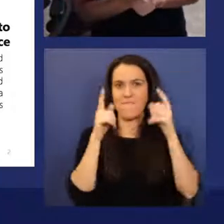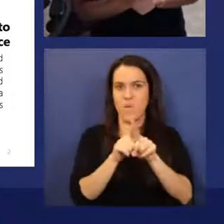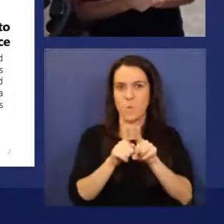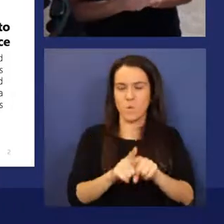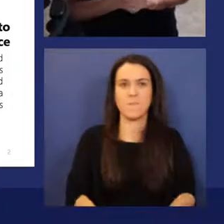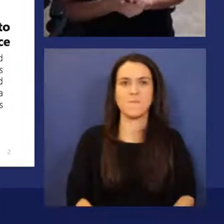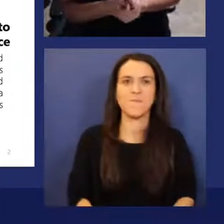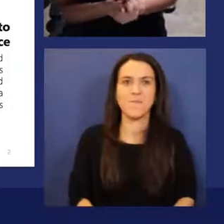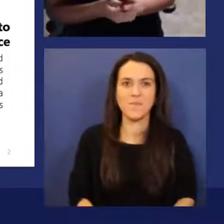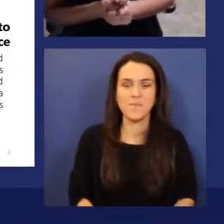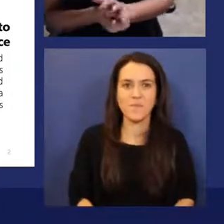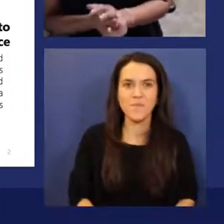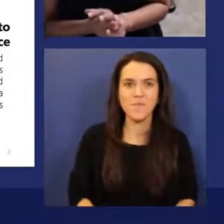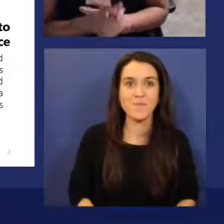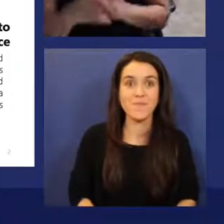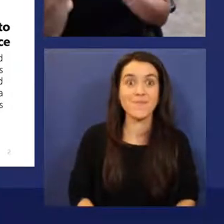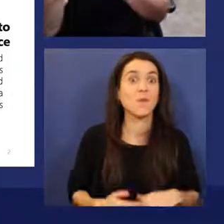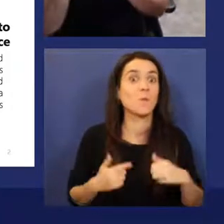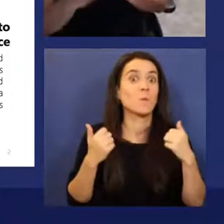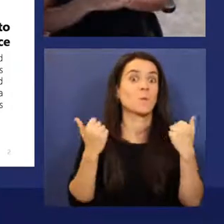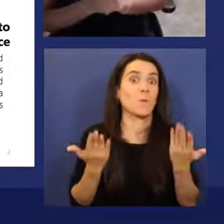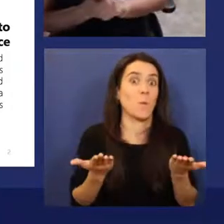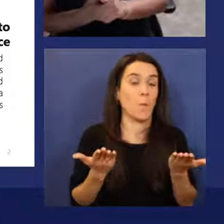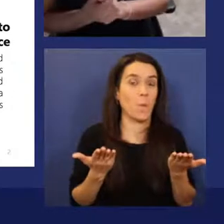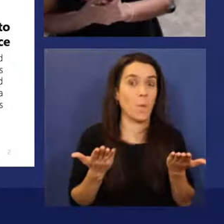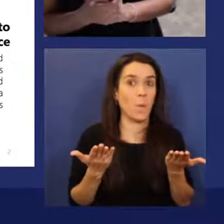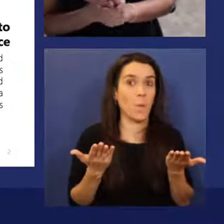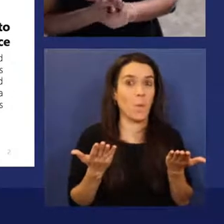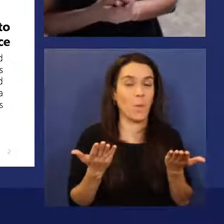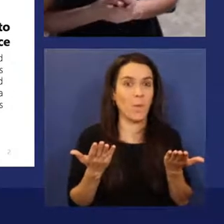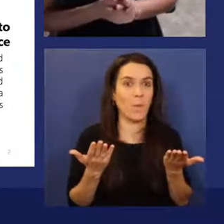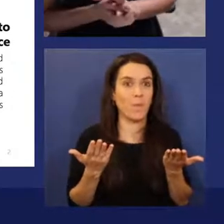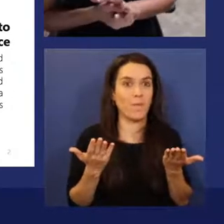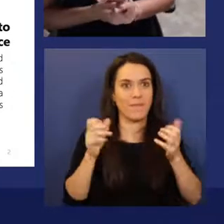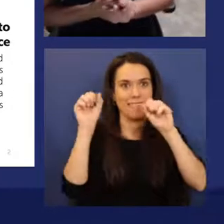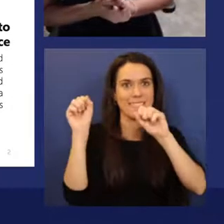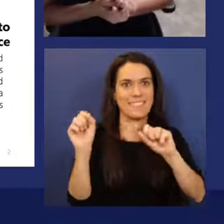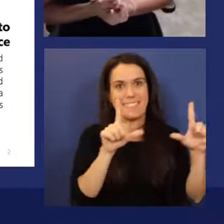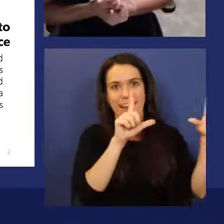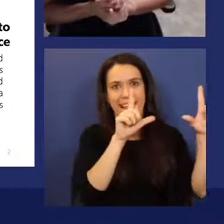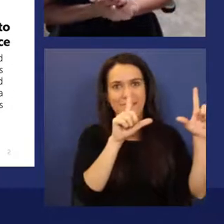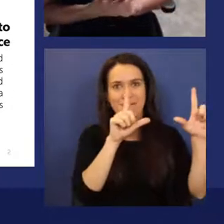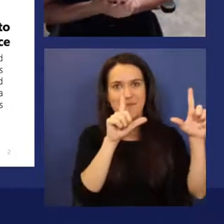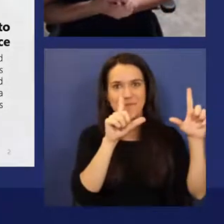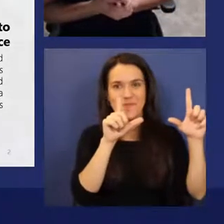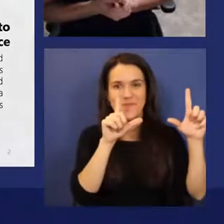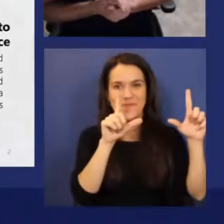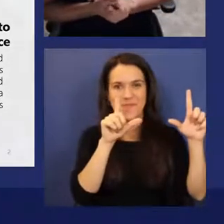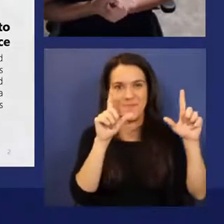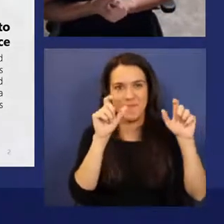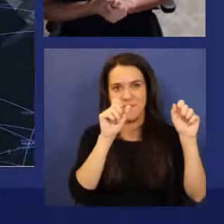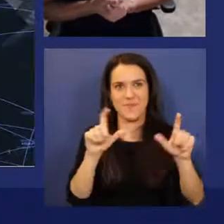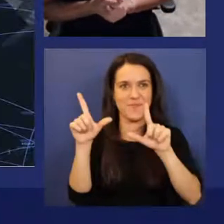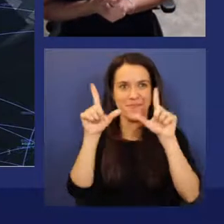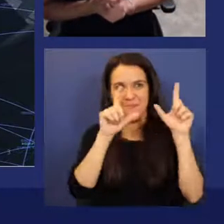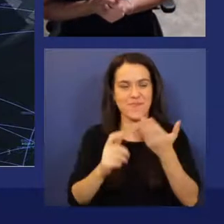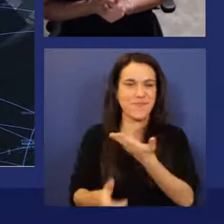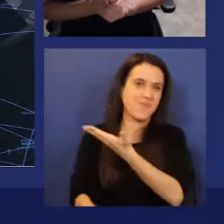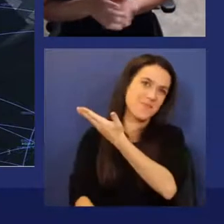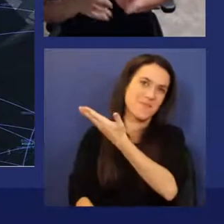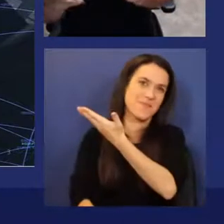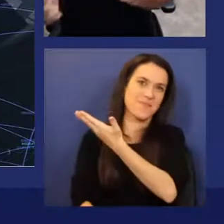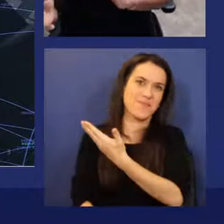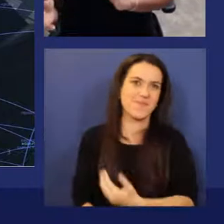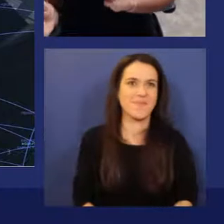So with that, we can go to the next slide. So I just want you to leave with the